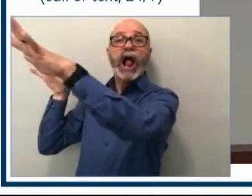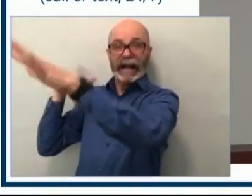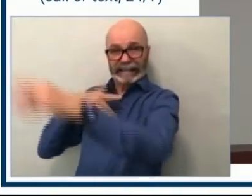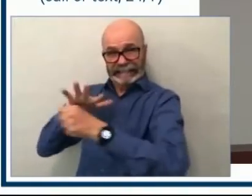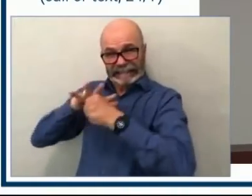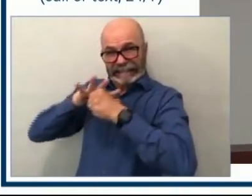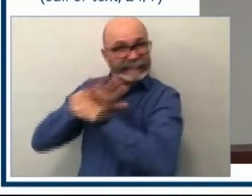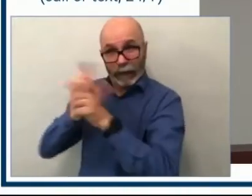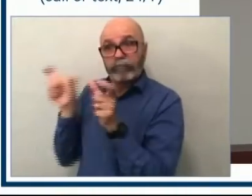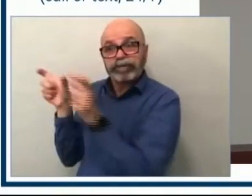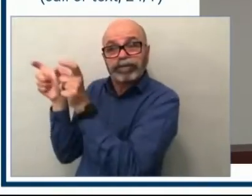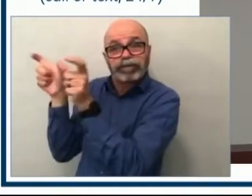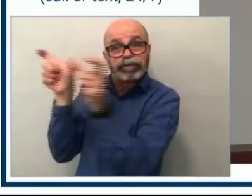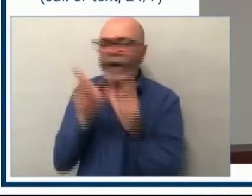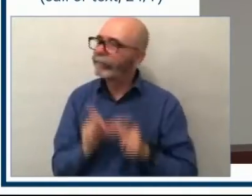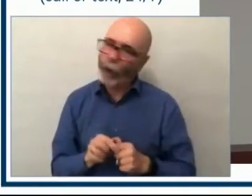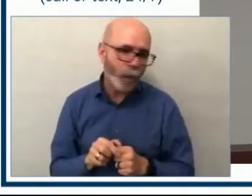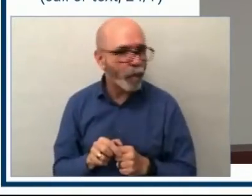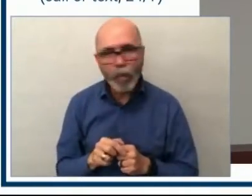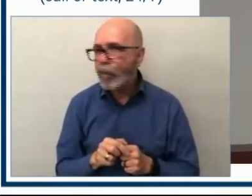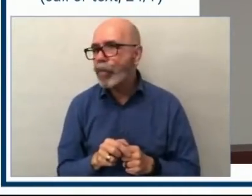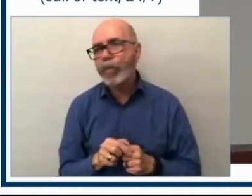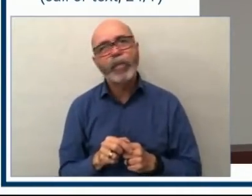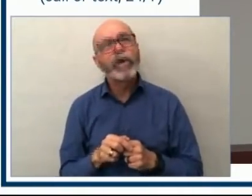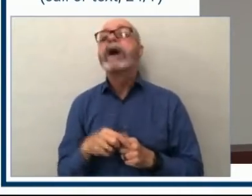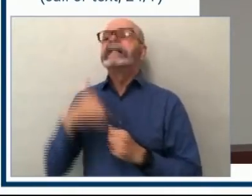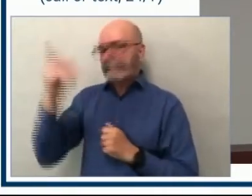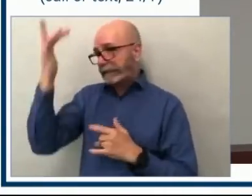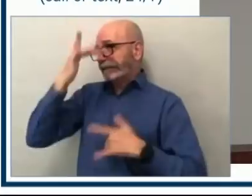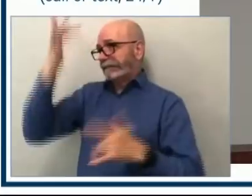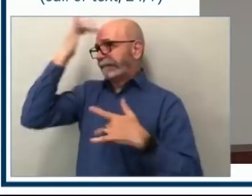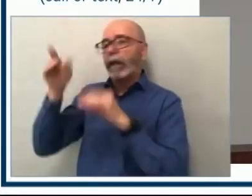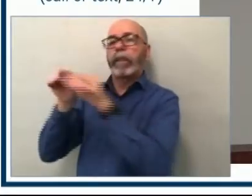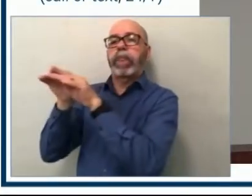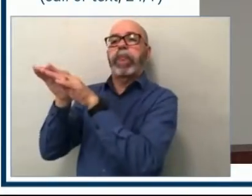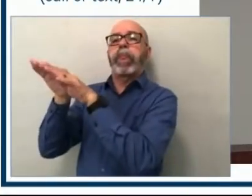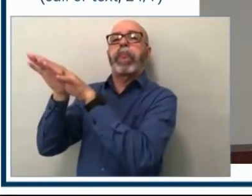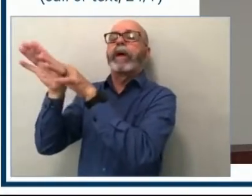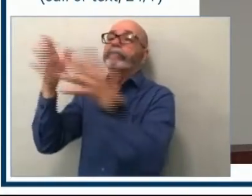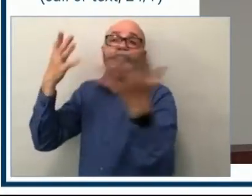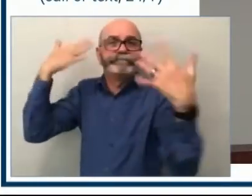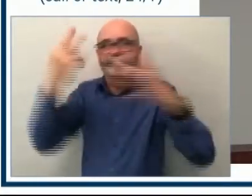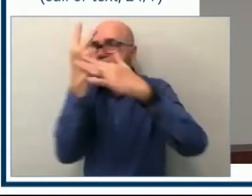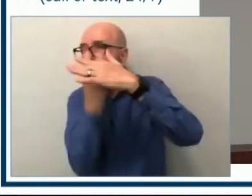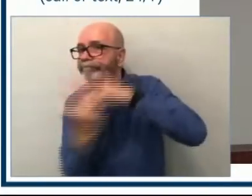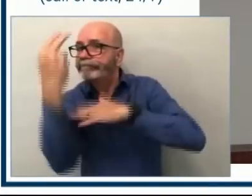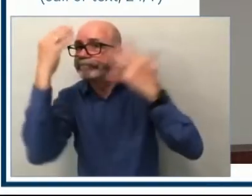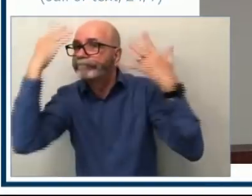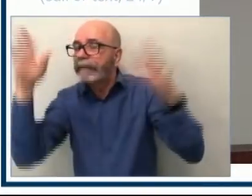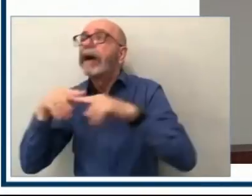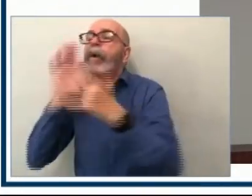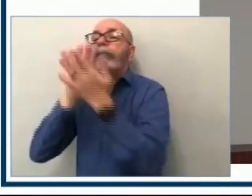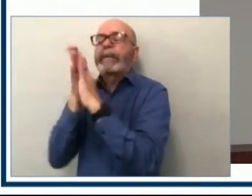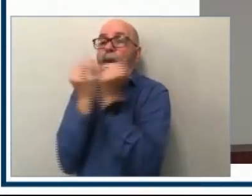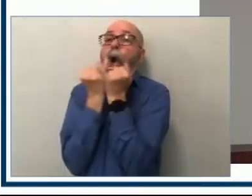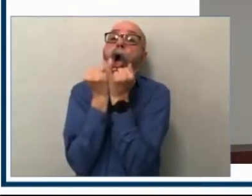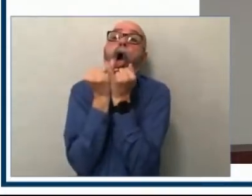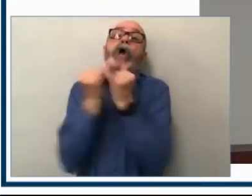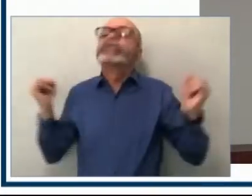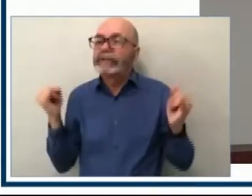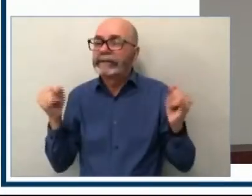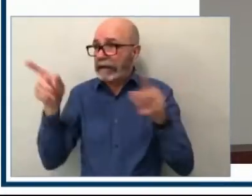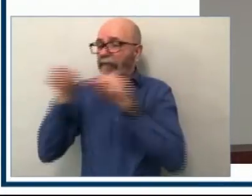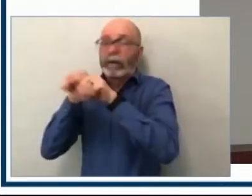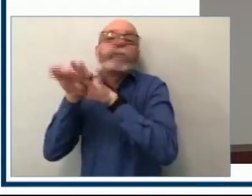surge of virus and a lot of circulating virus, you're actually setting yourself up to produce more variant strains because of the